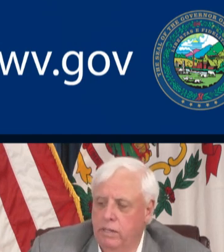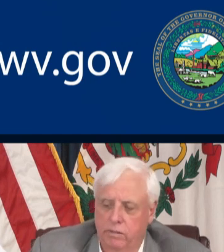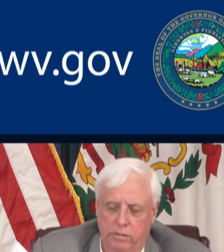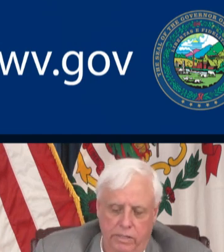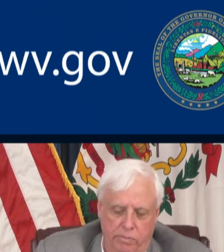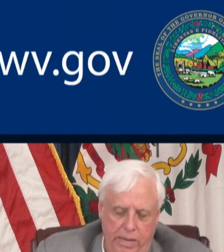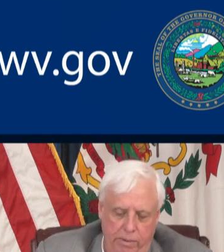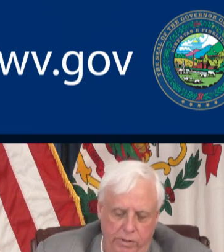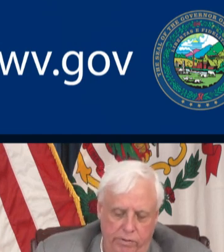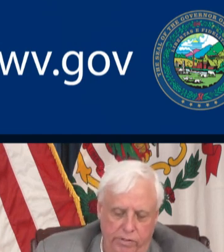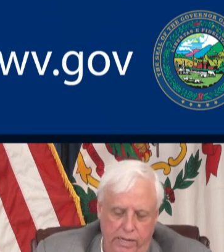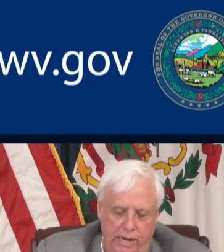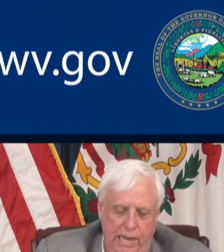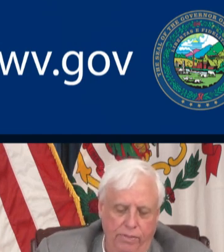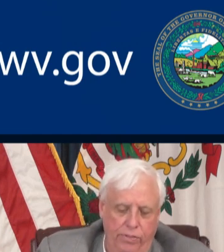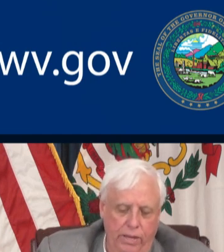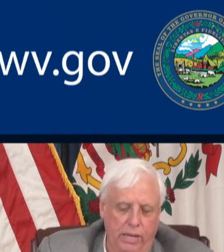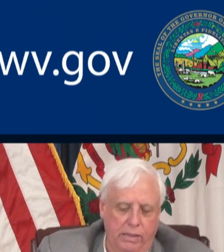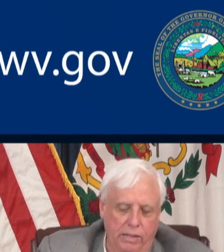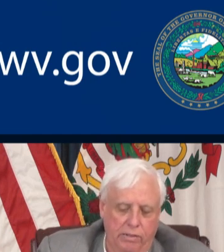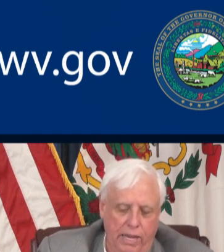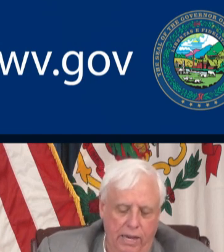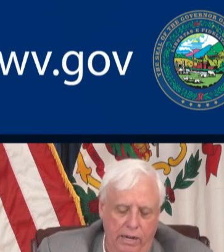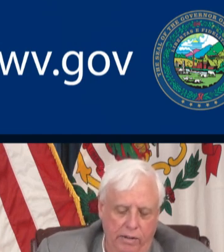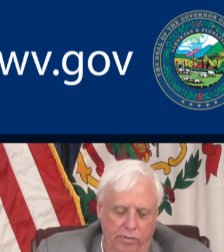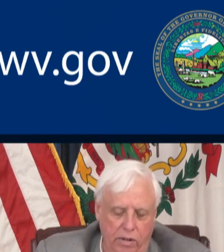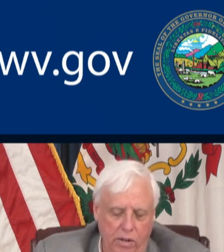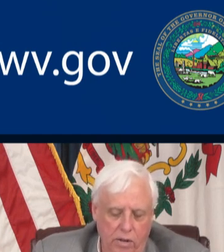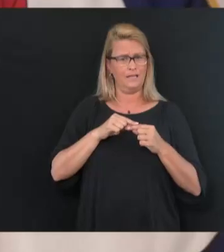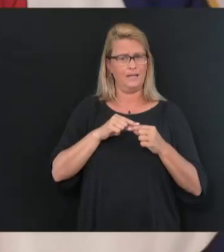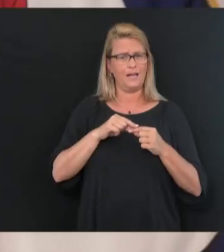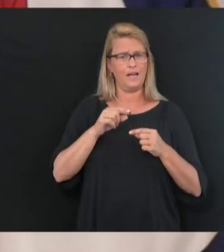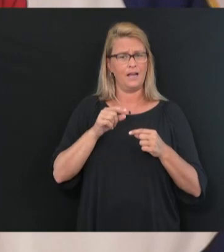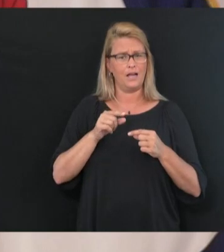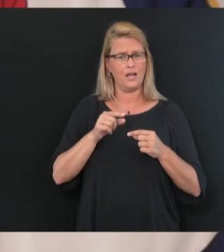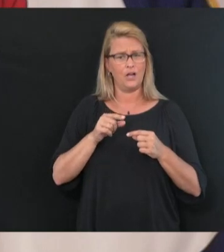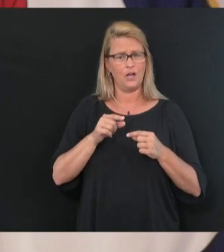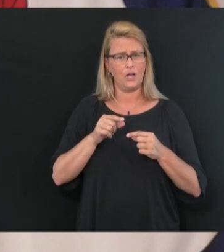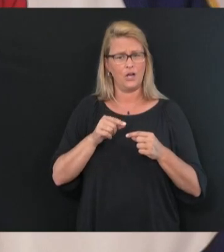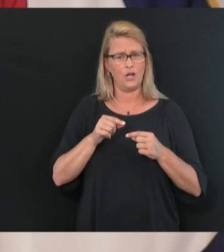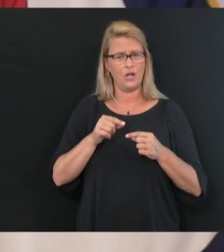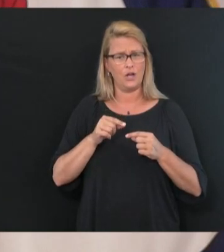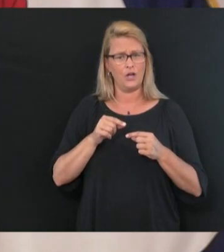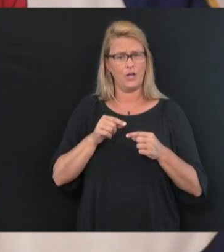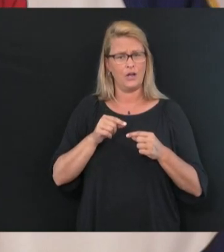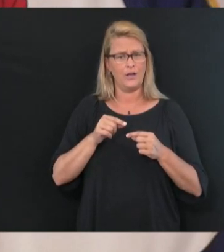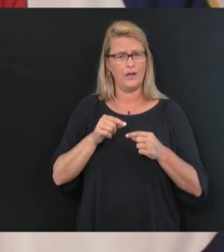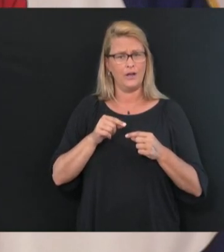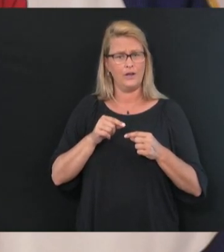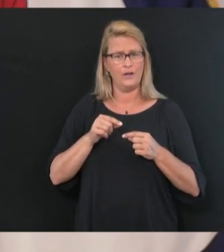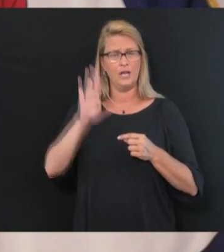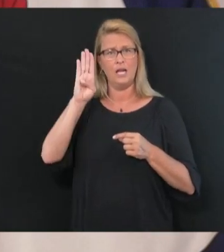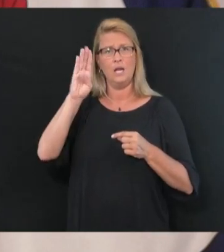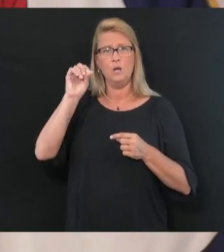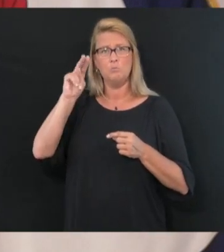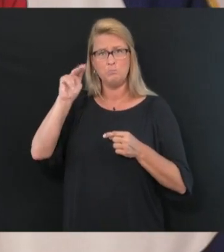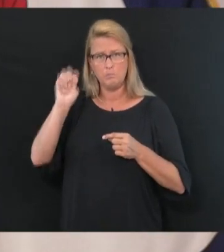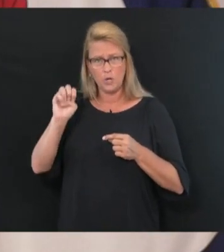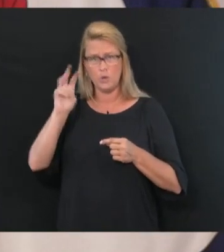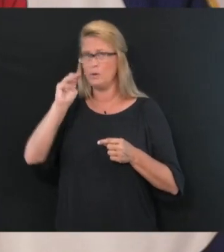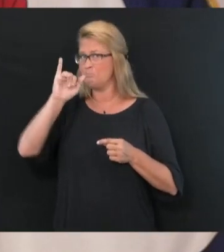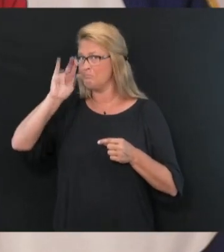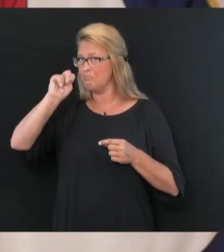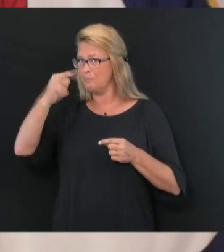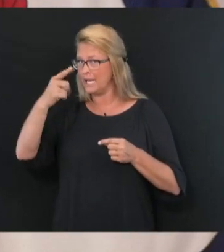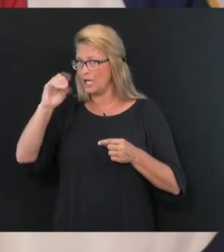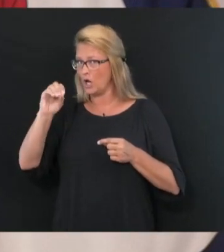about this map just a second. I think these counties are Boone, Mingo, and